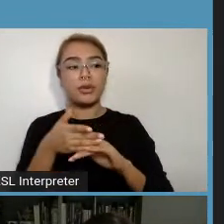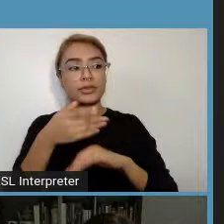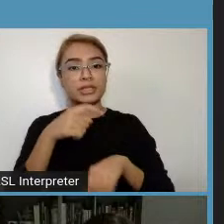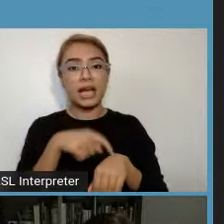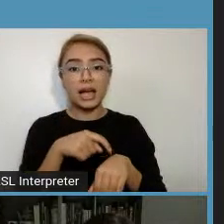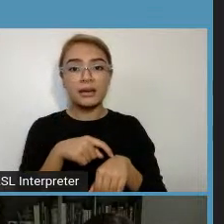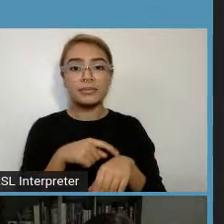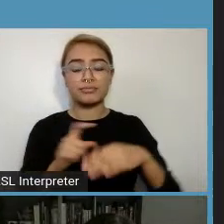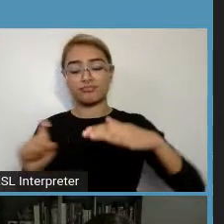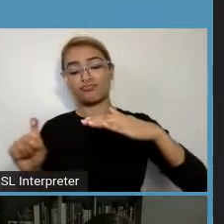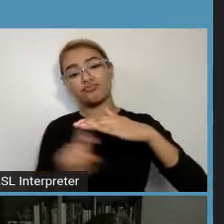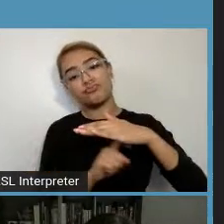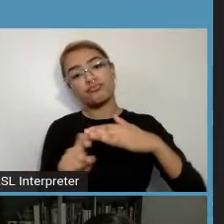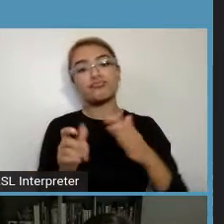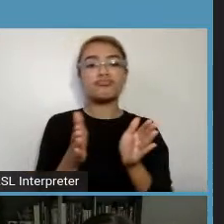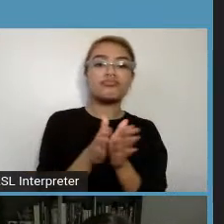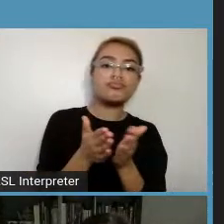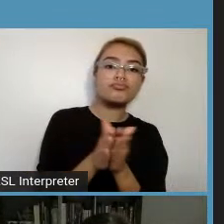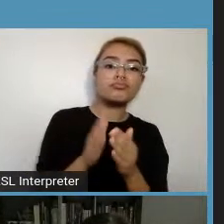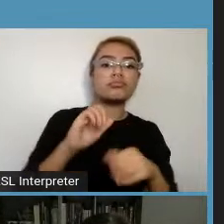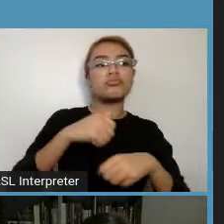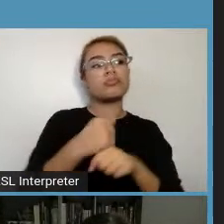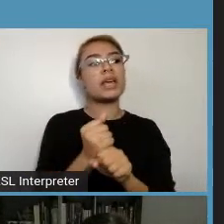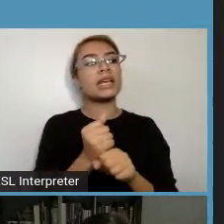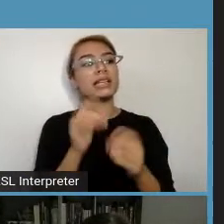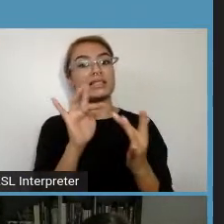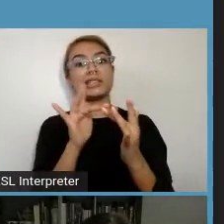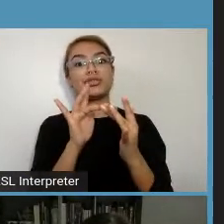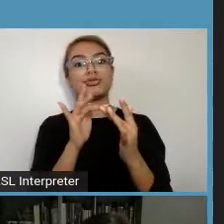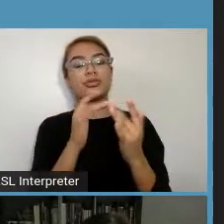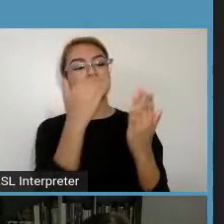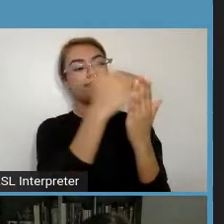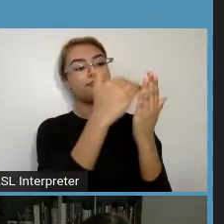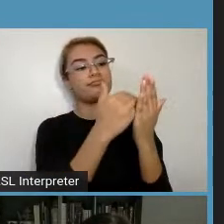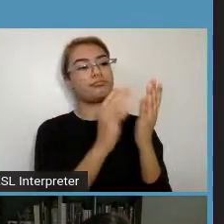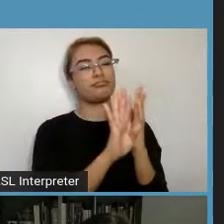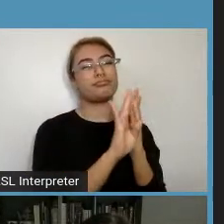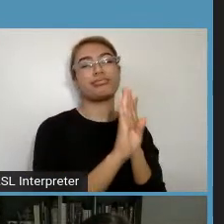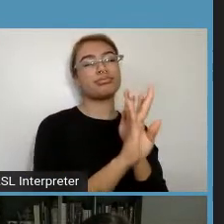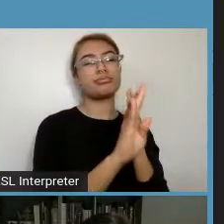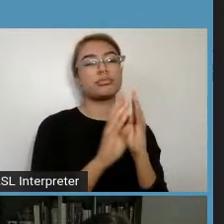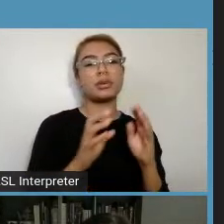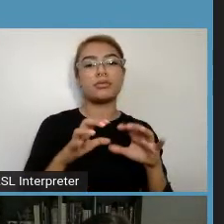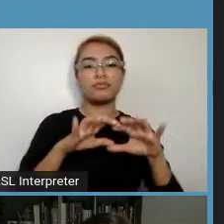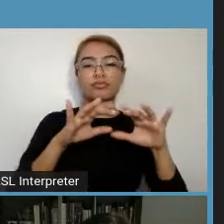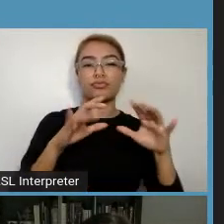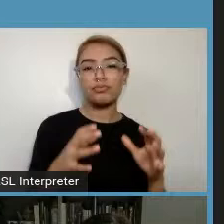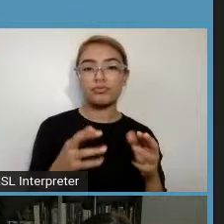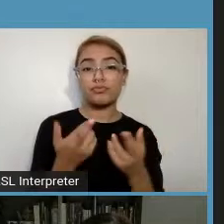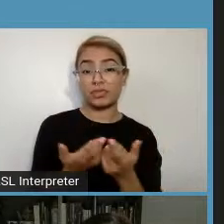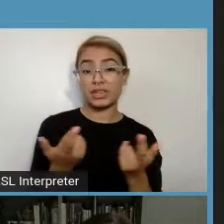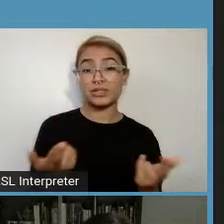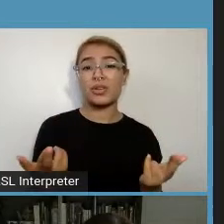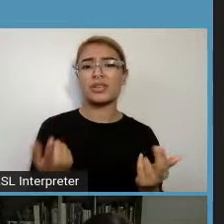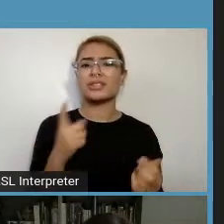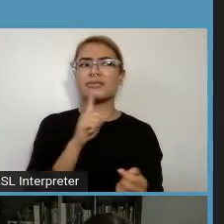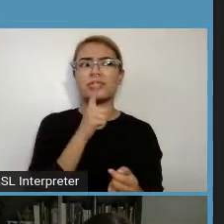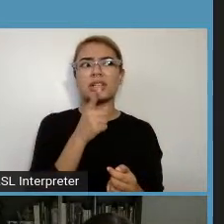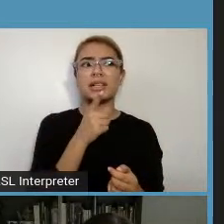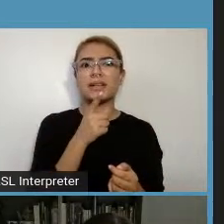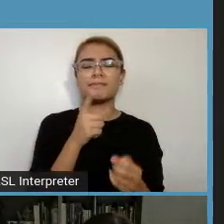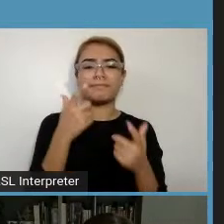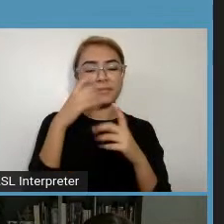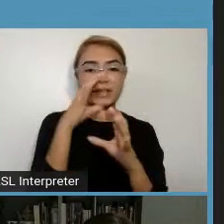scanning these books and creating this digital library and resource has been a very, very